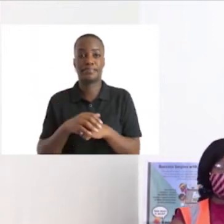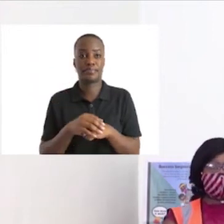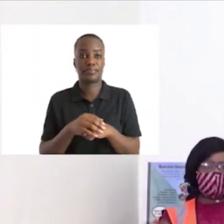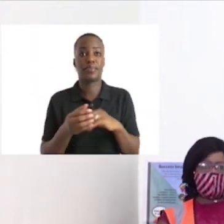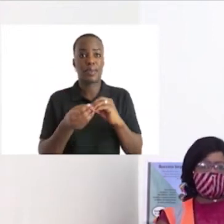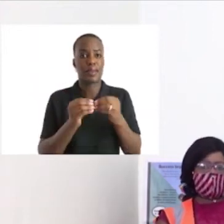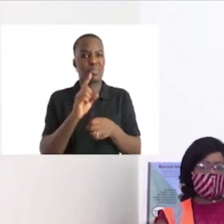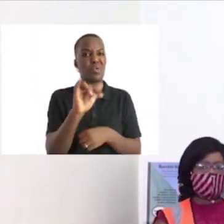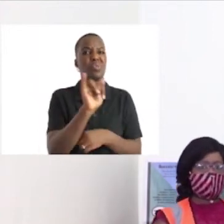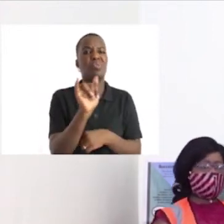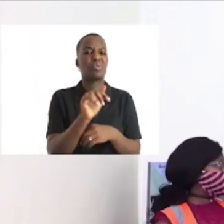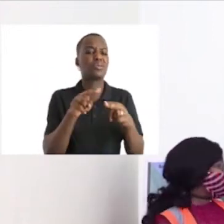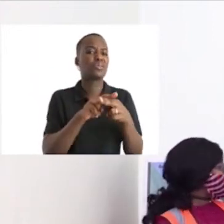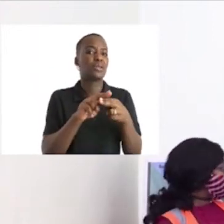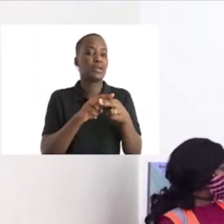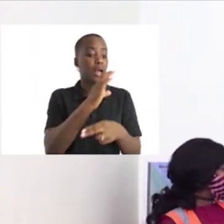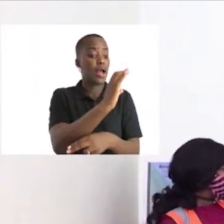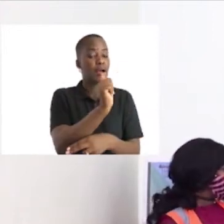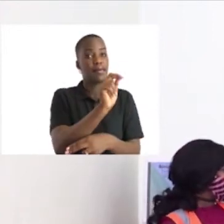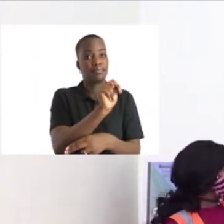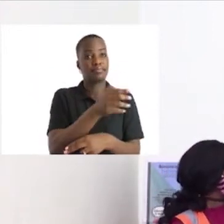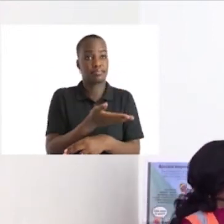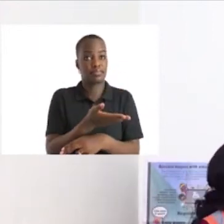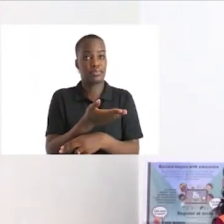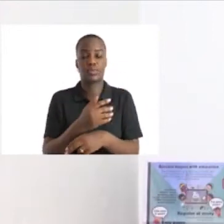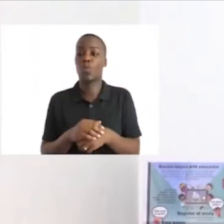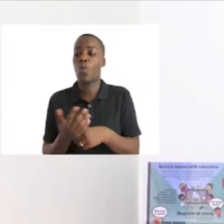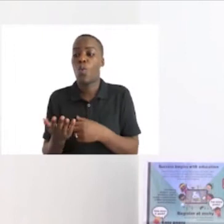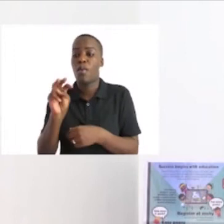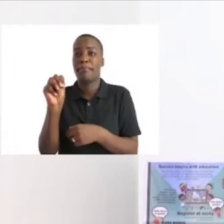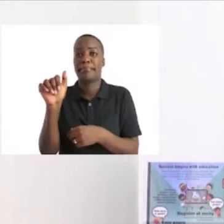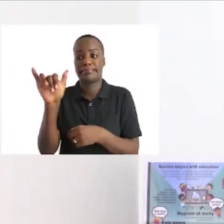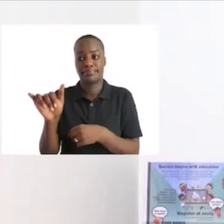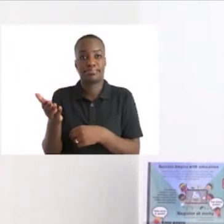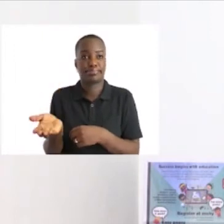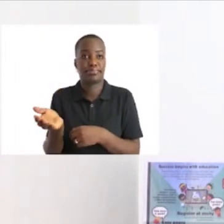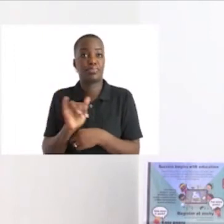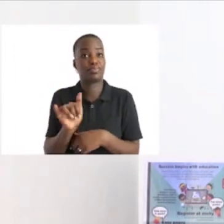number 1, do we say can or do we say may?